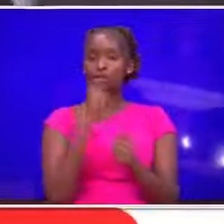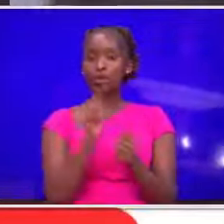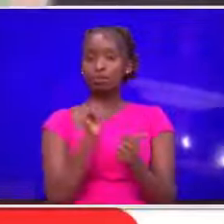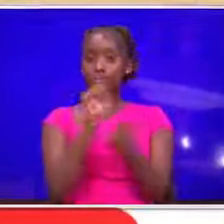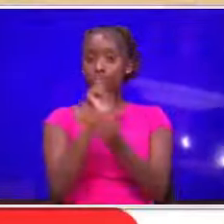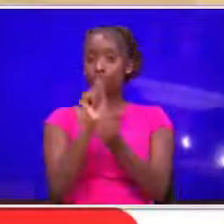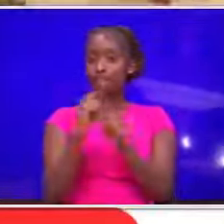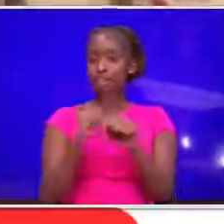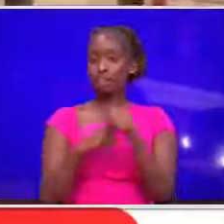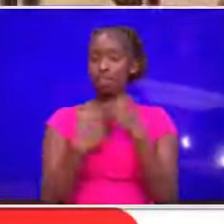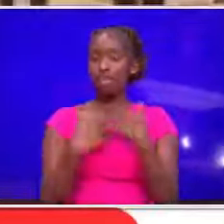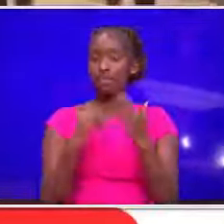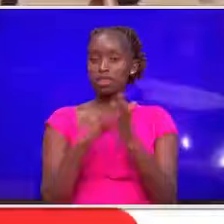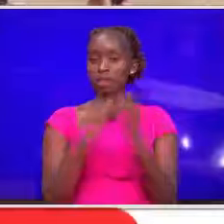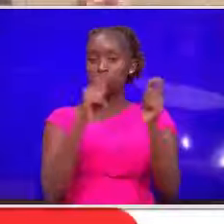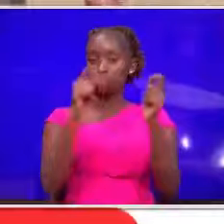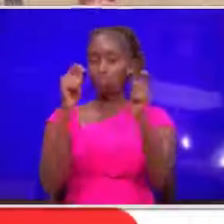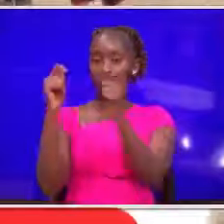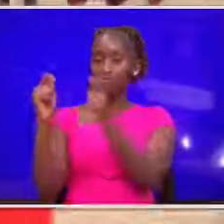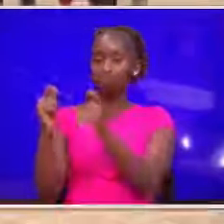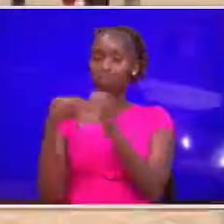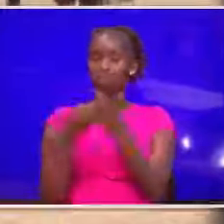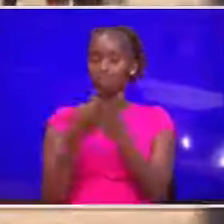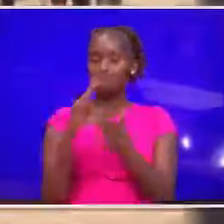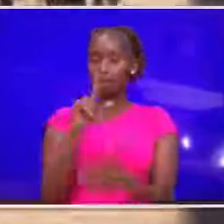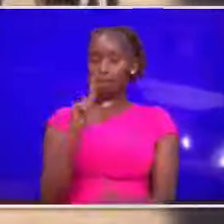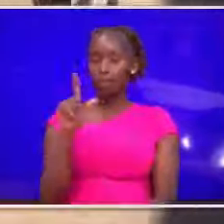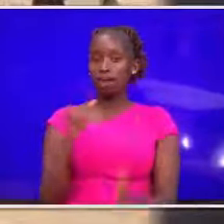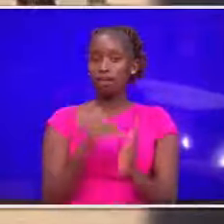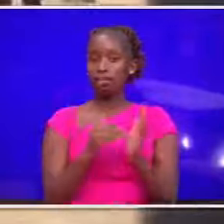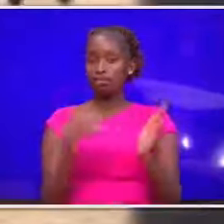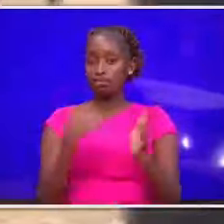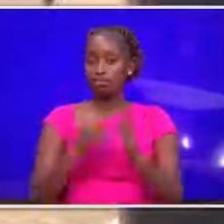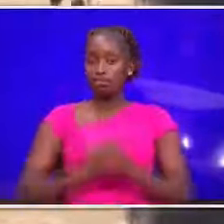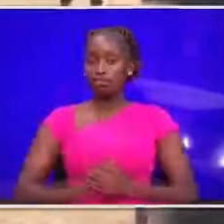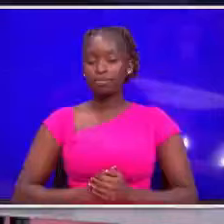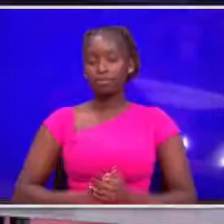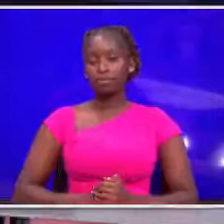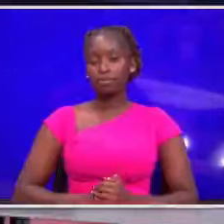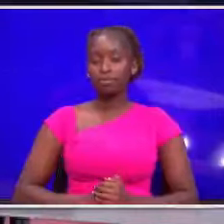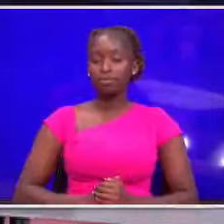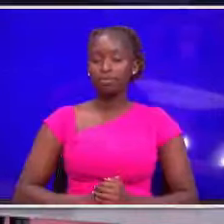anti-finance bill protests. Sheila Chelangat for TV 47.